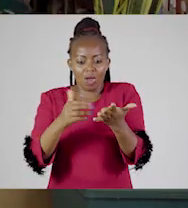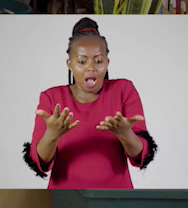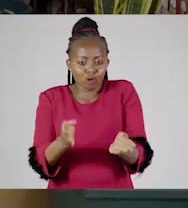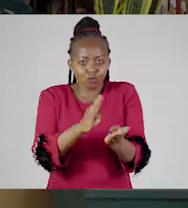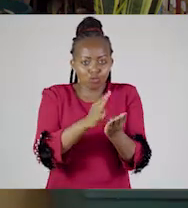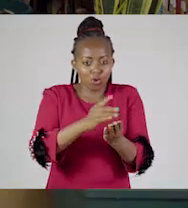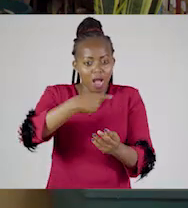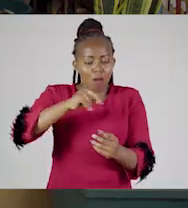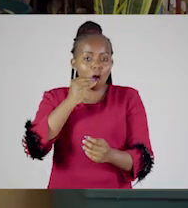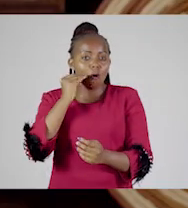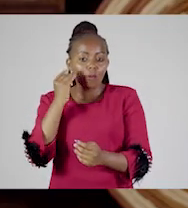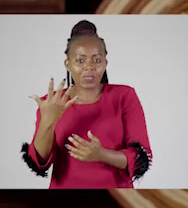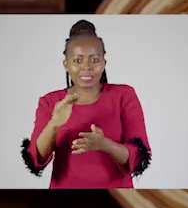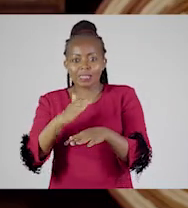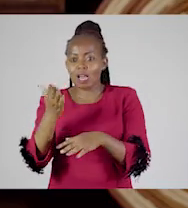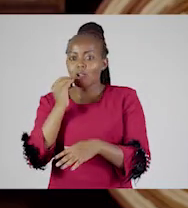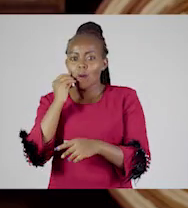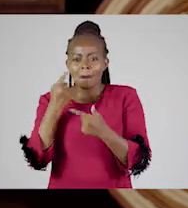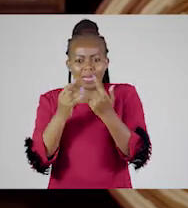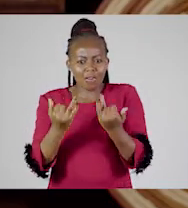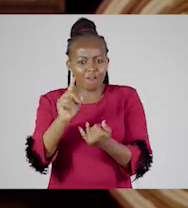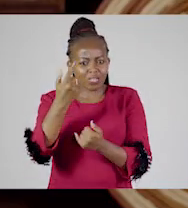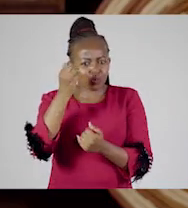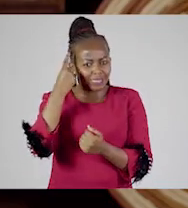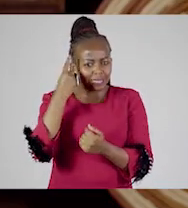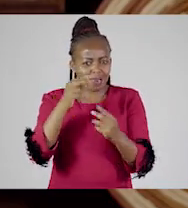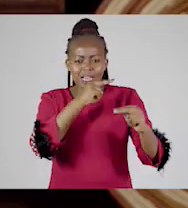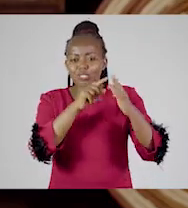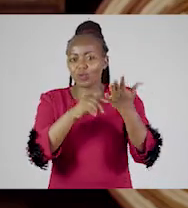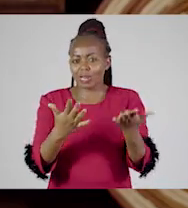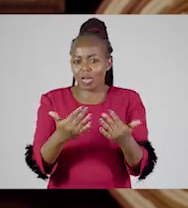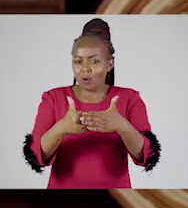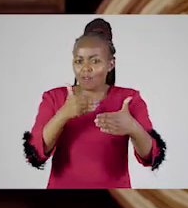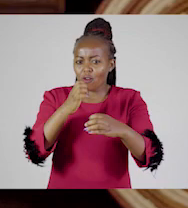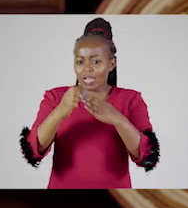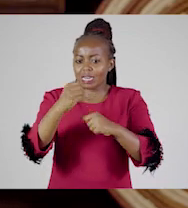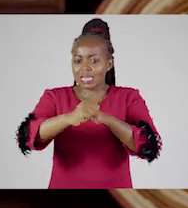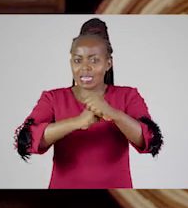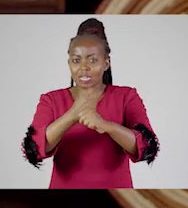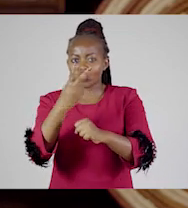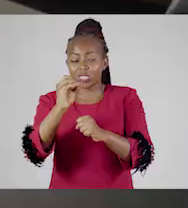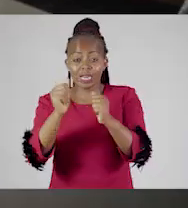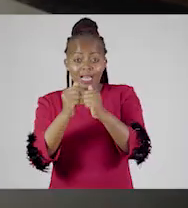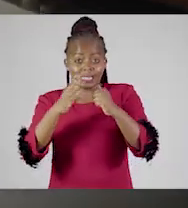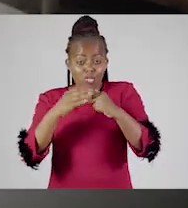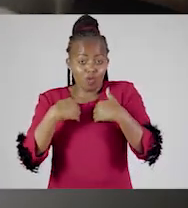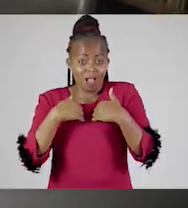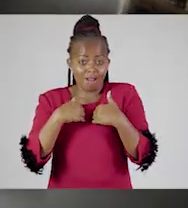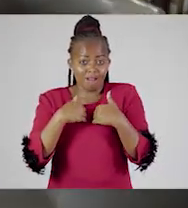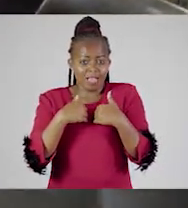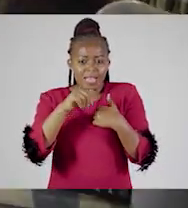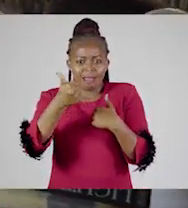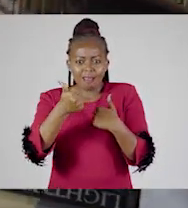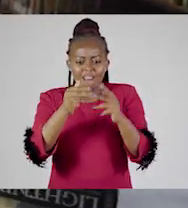our personal archives at home, but first some background on where we're coming from. Before the end of 2019, there existed